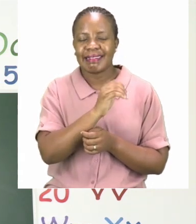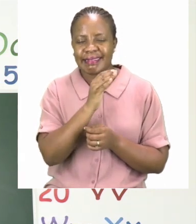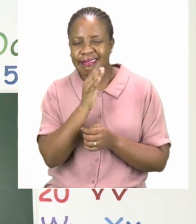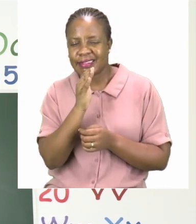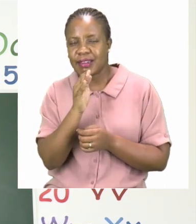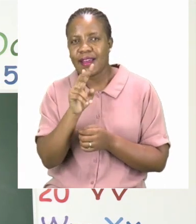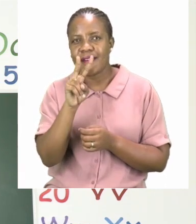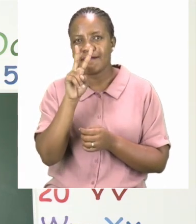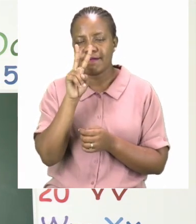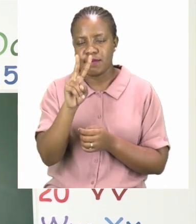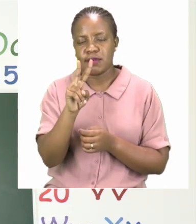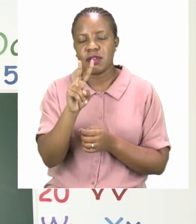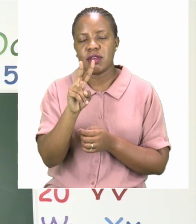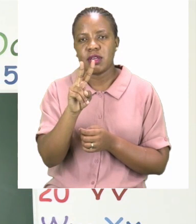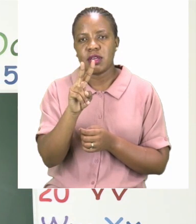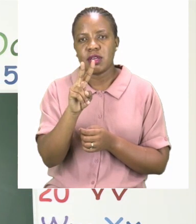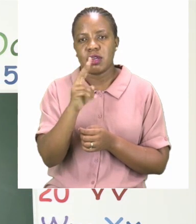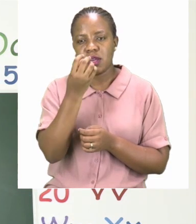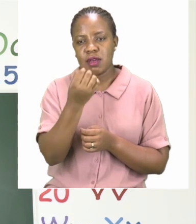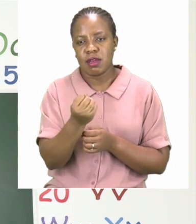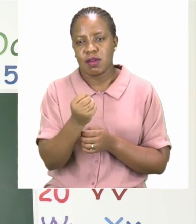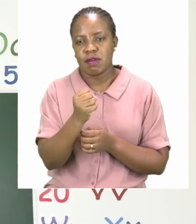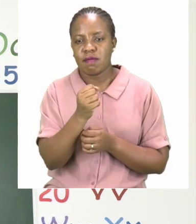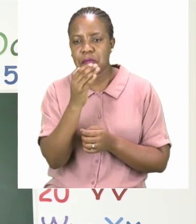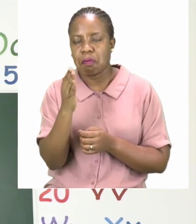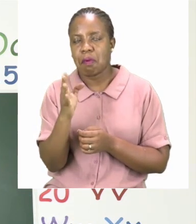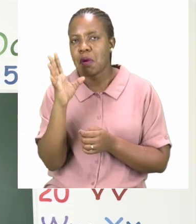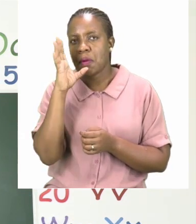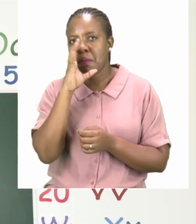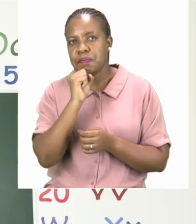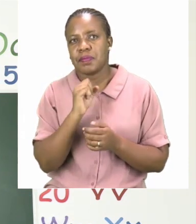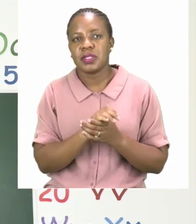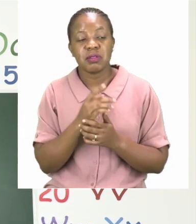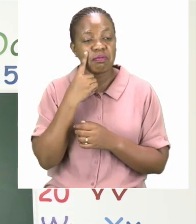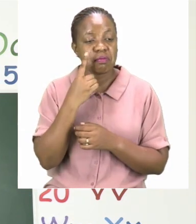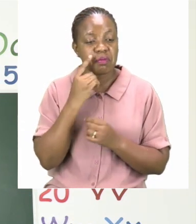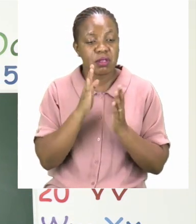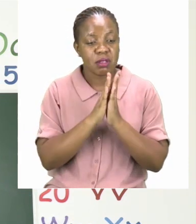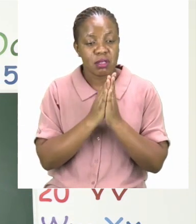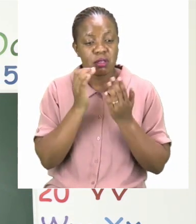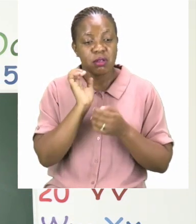in your booklet carefully, you will know which word this one is. And this word is